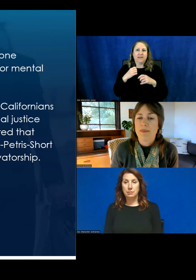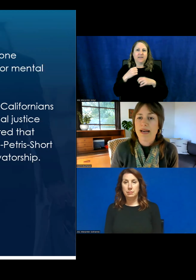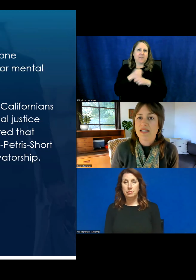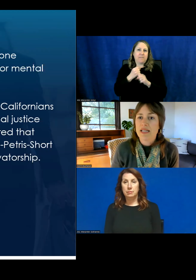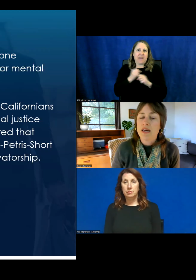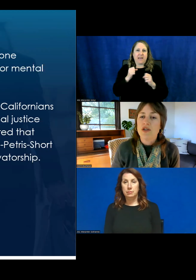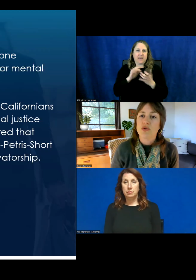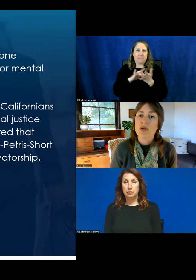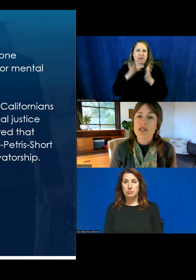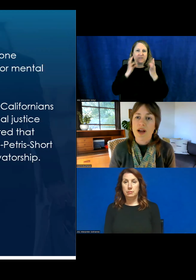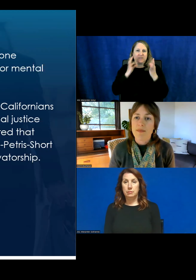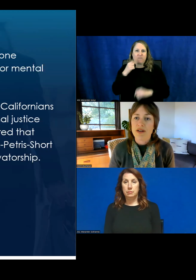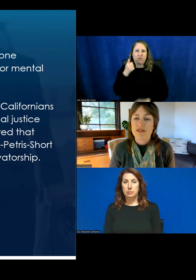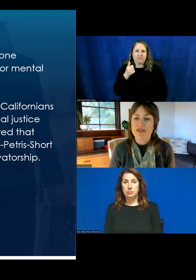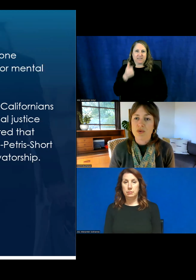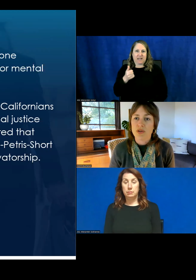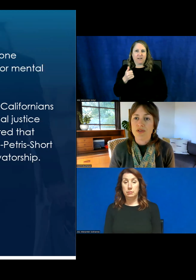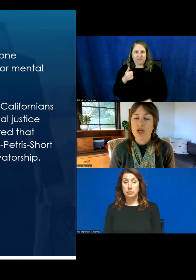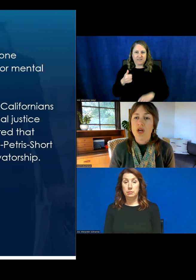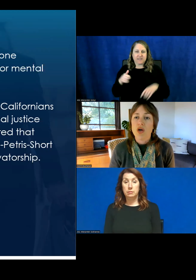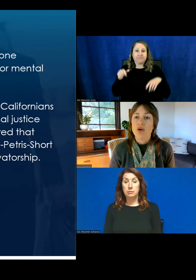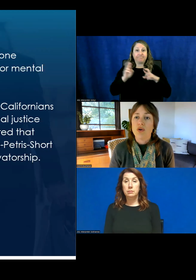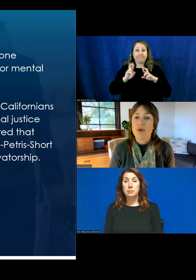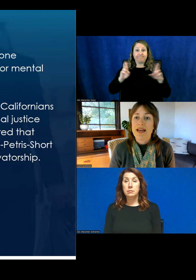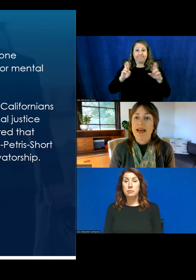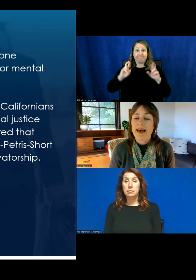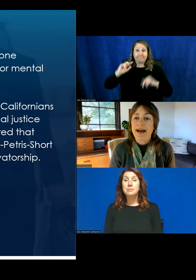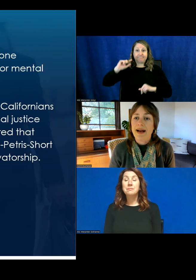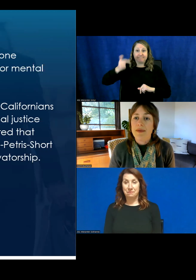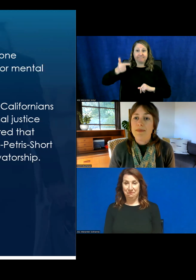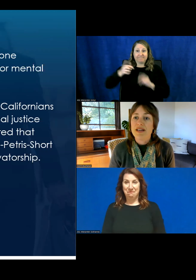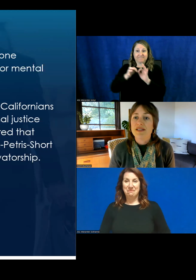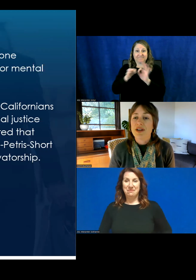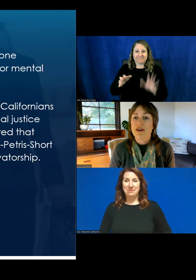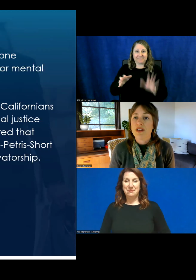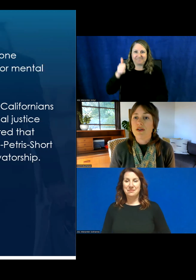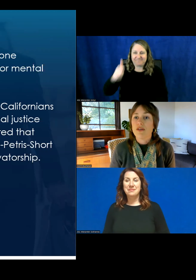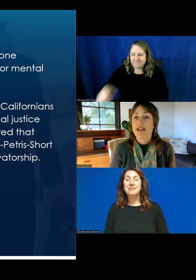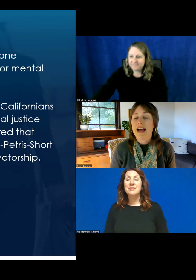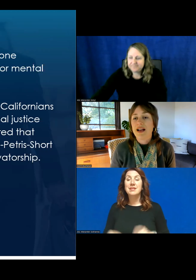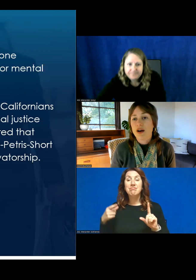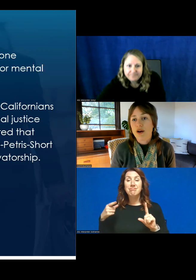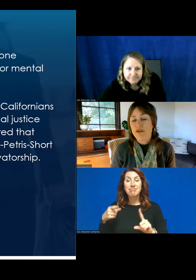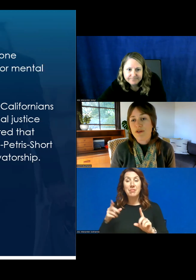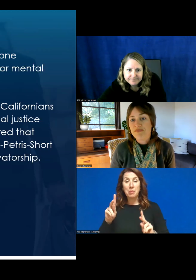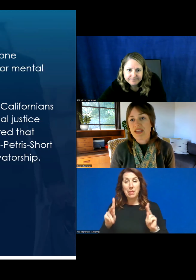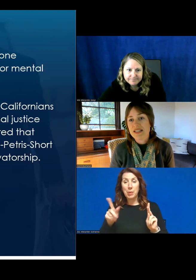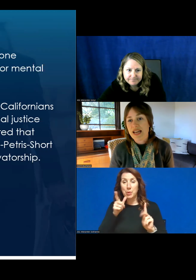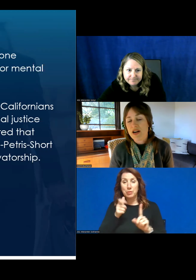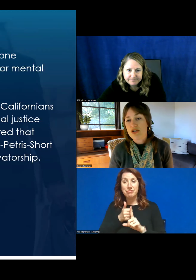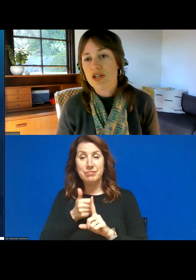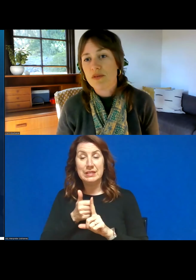decision-making capacity. So we're really talking about individuals who, because of their either lack of insight or